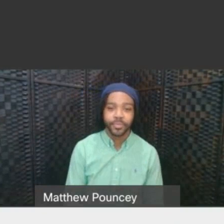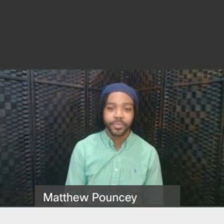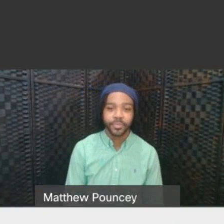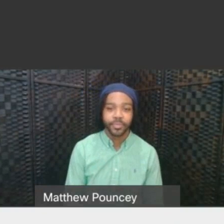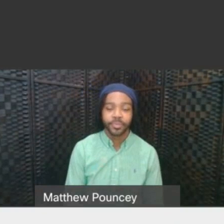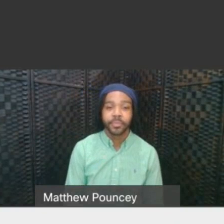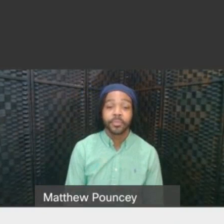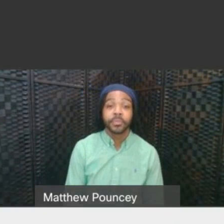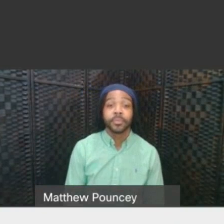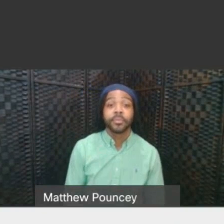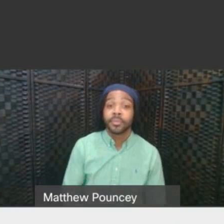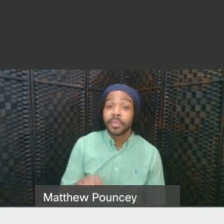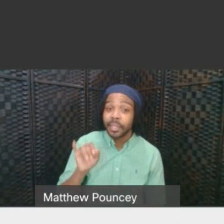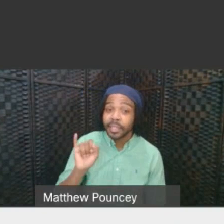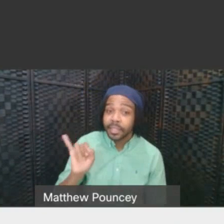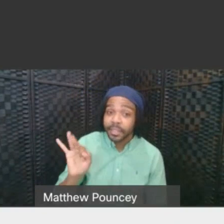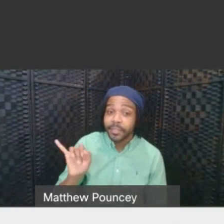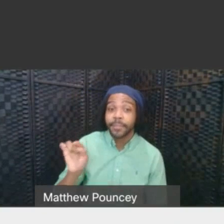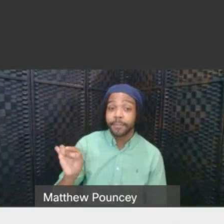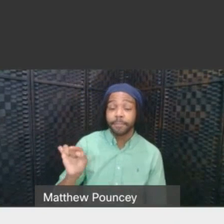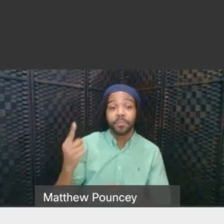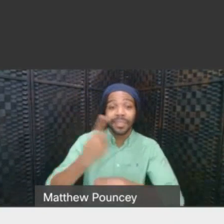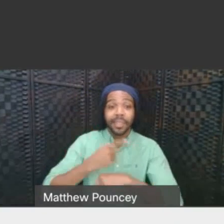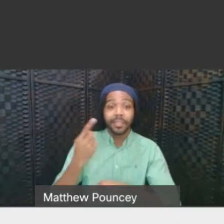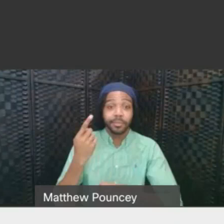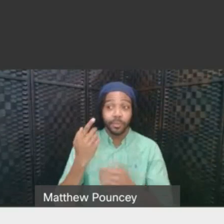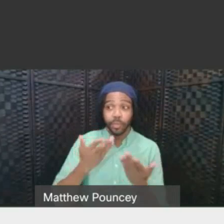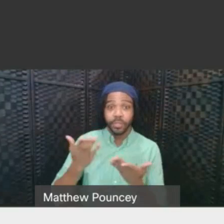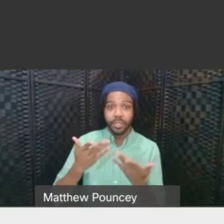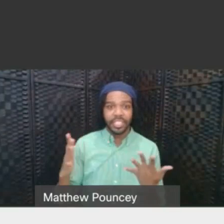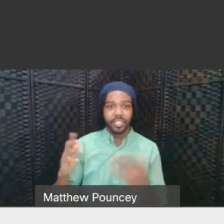as long as the day service was in place